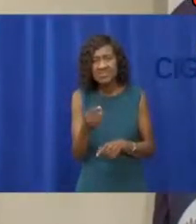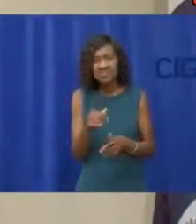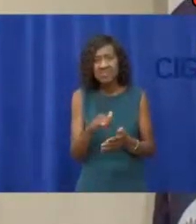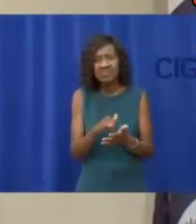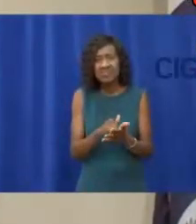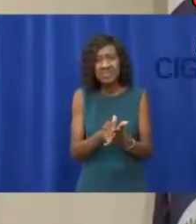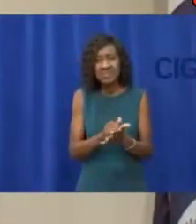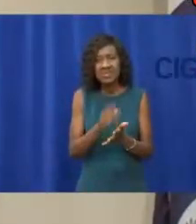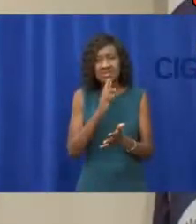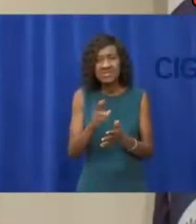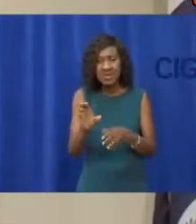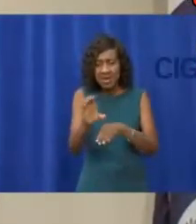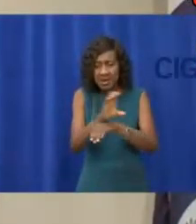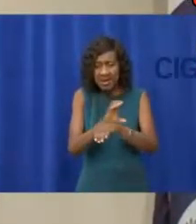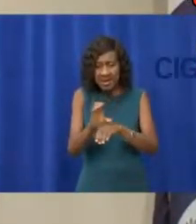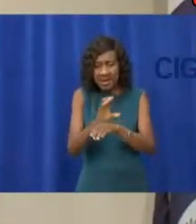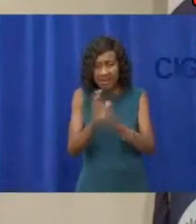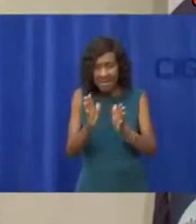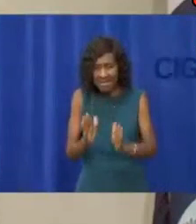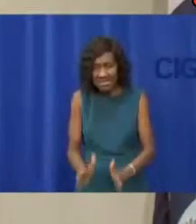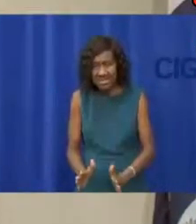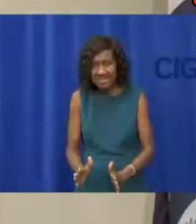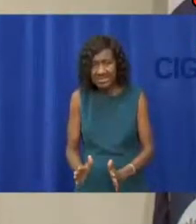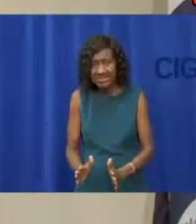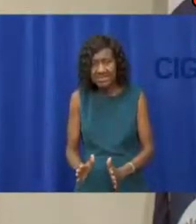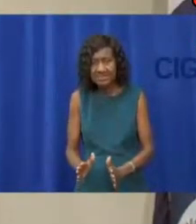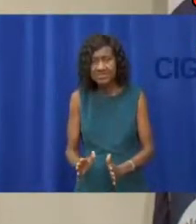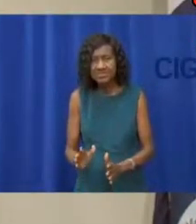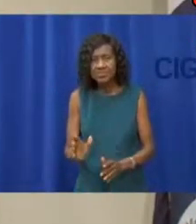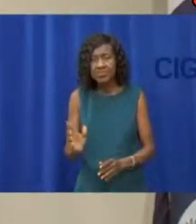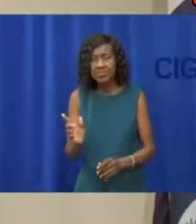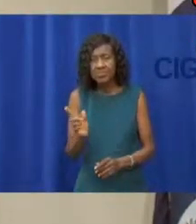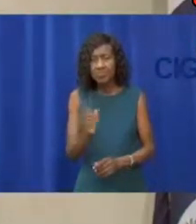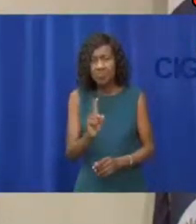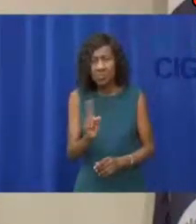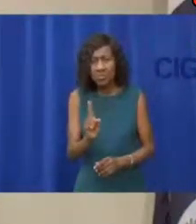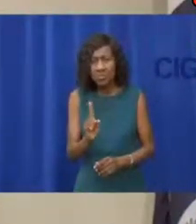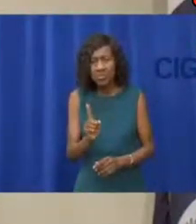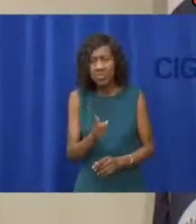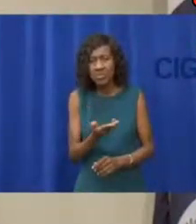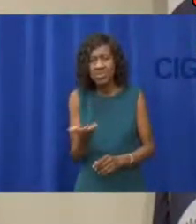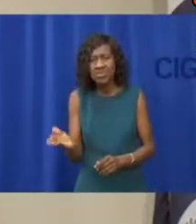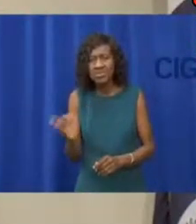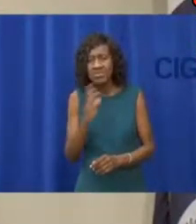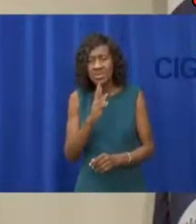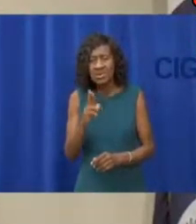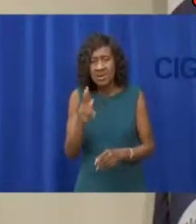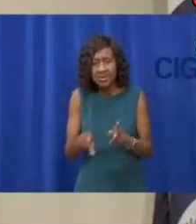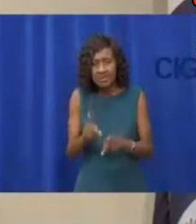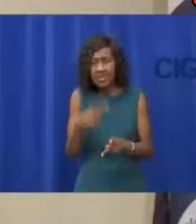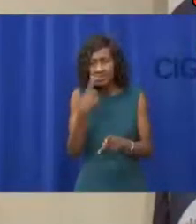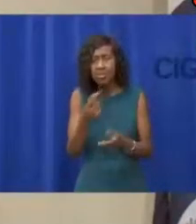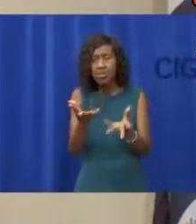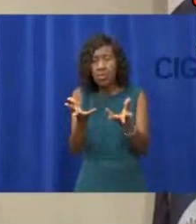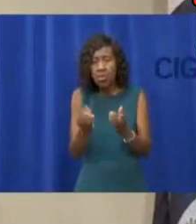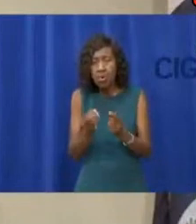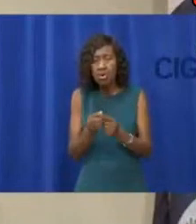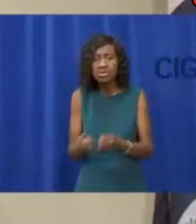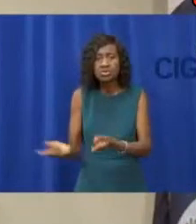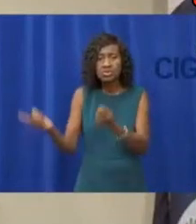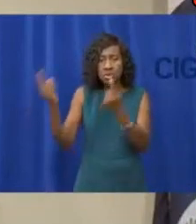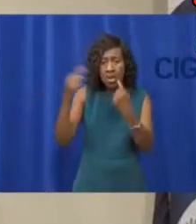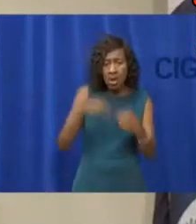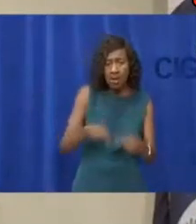also Caymanians, and where there are genuinely compassionate cases of people who need to return, we do need to